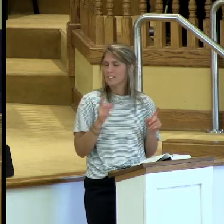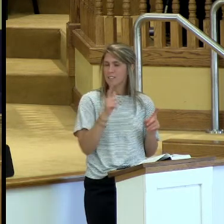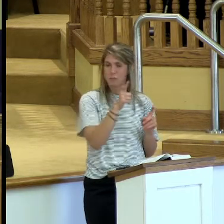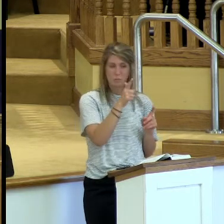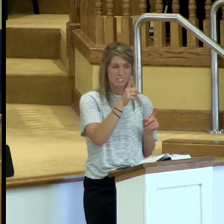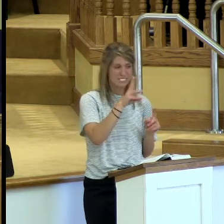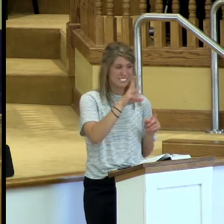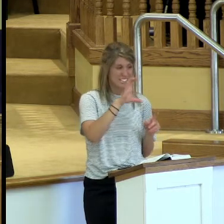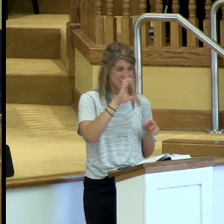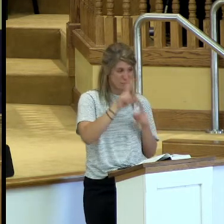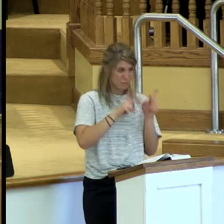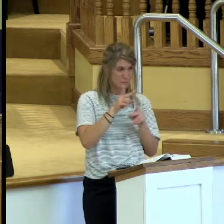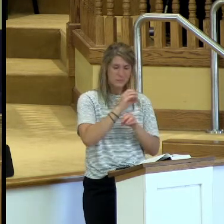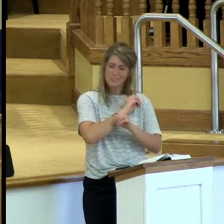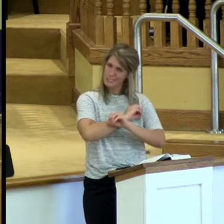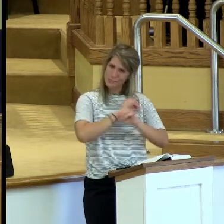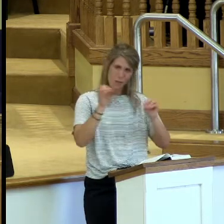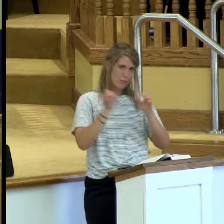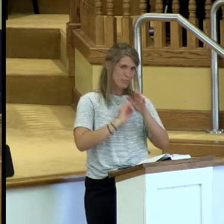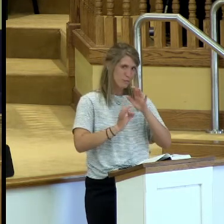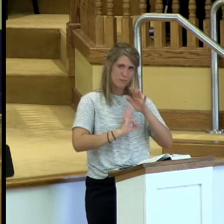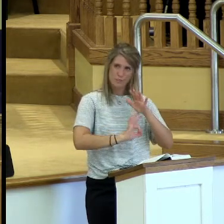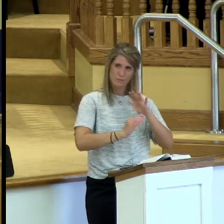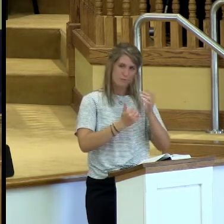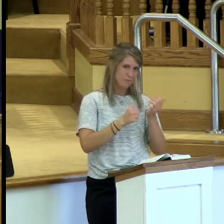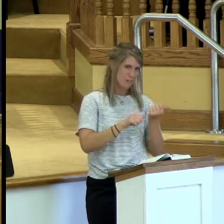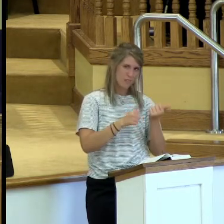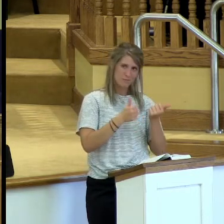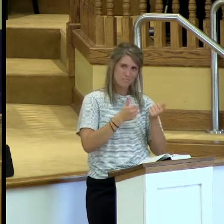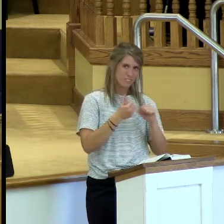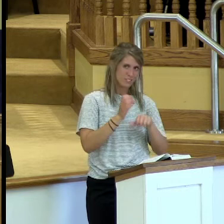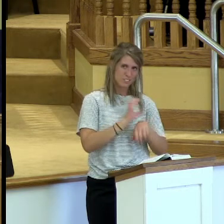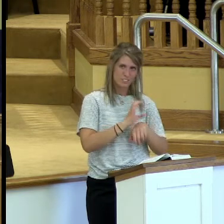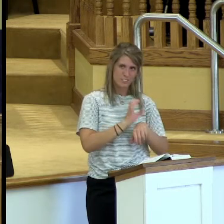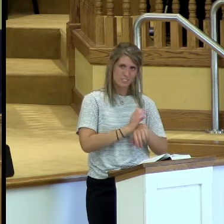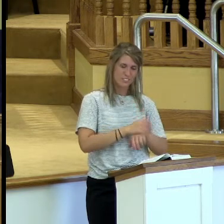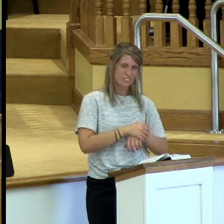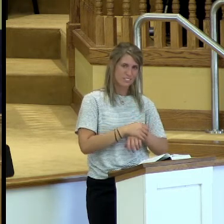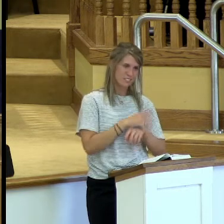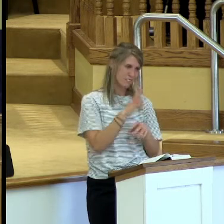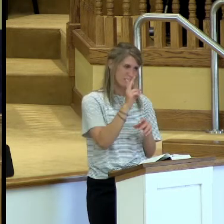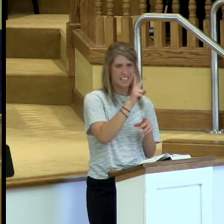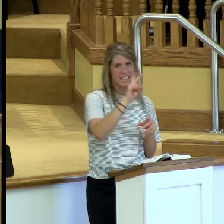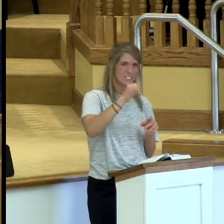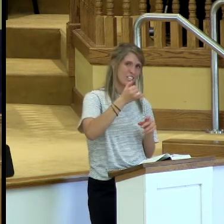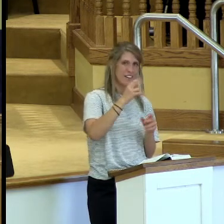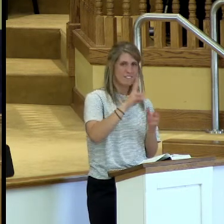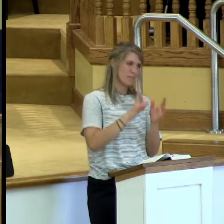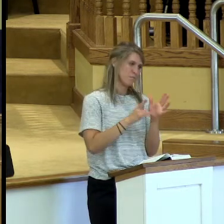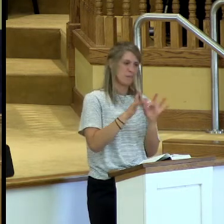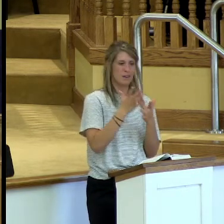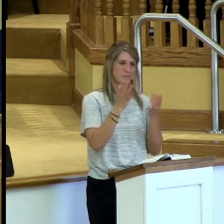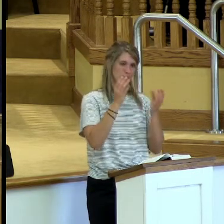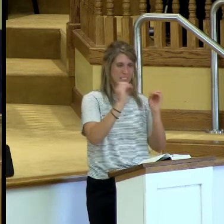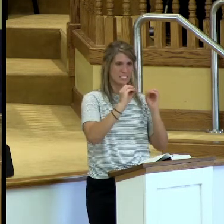2,600 people, no independent fundamental Baptist, King James Version, Bible reading, gospel-breathing